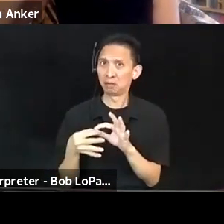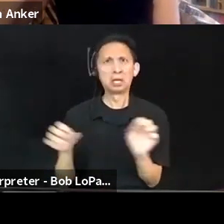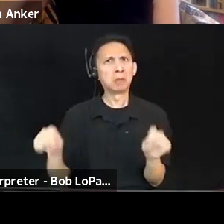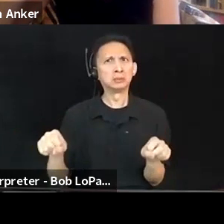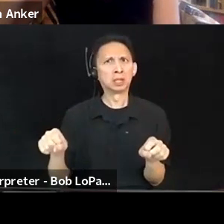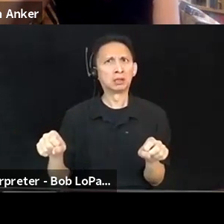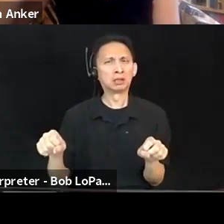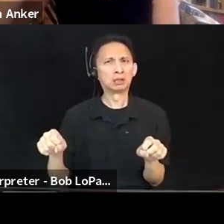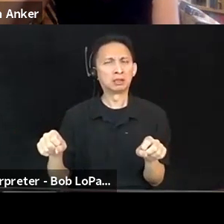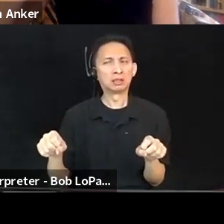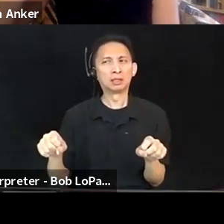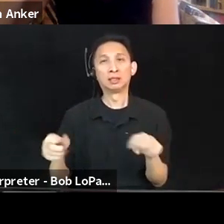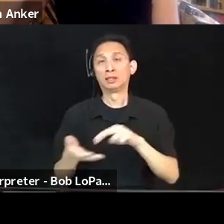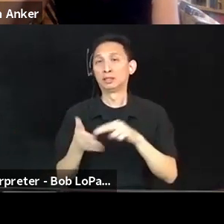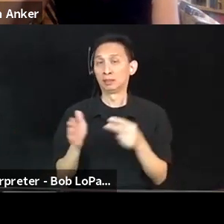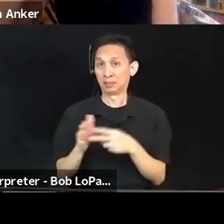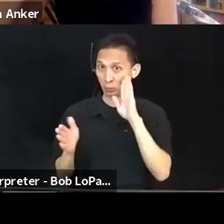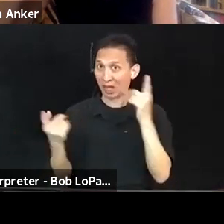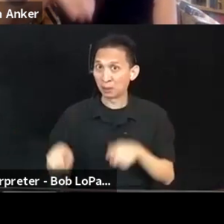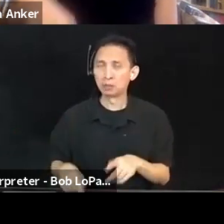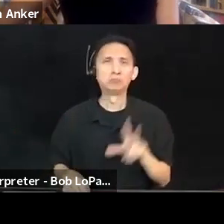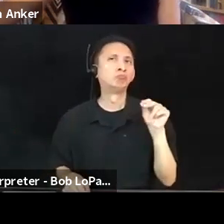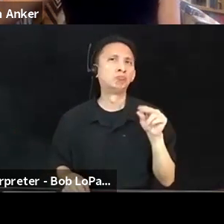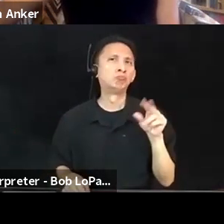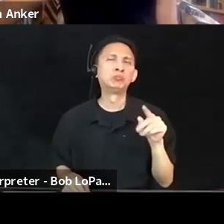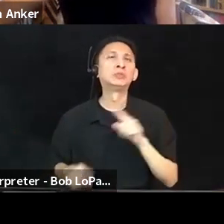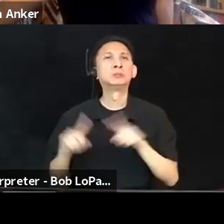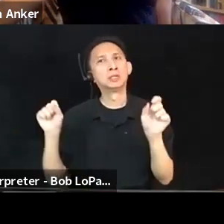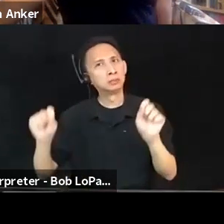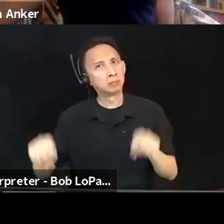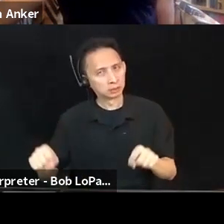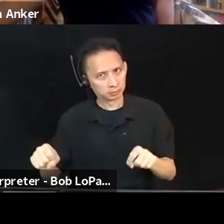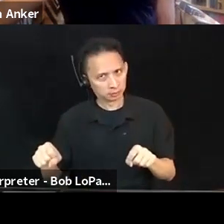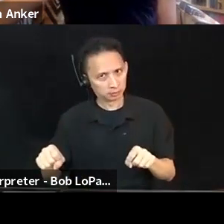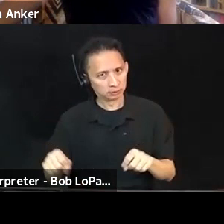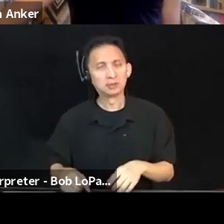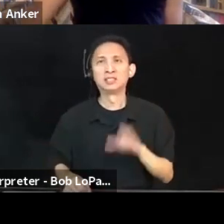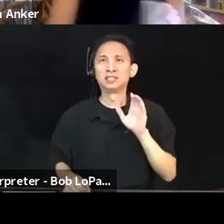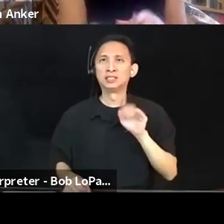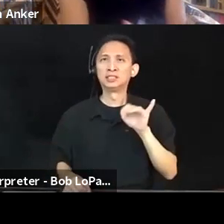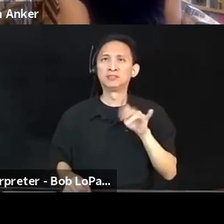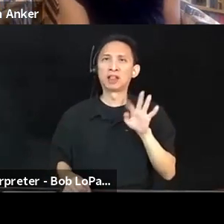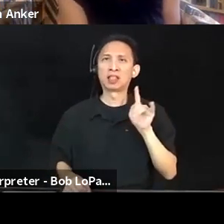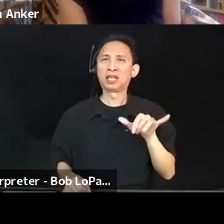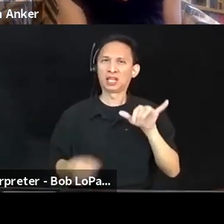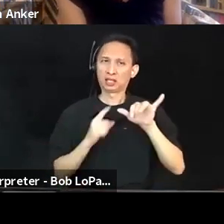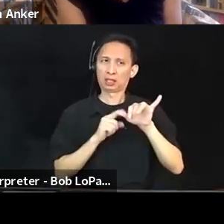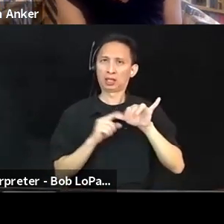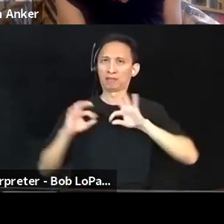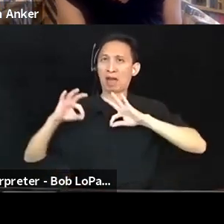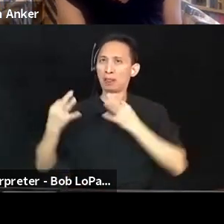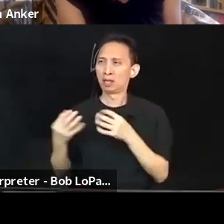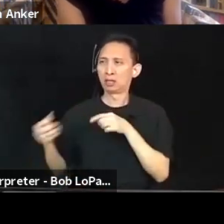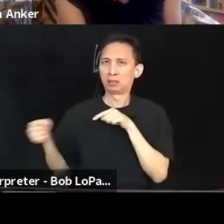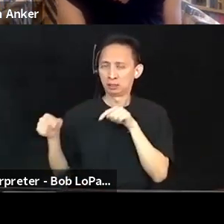mean that it will always happen, but that possibility is fundamentally inscribed in